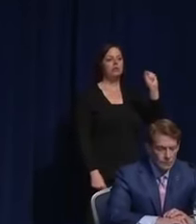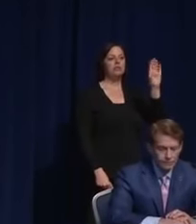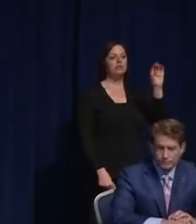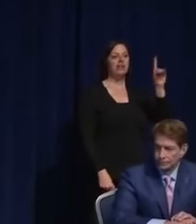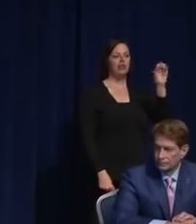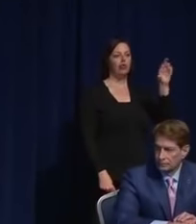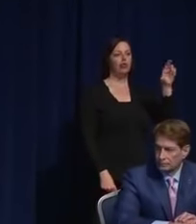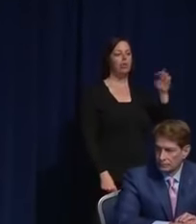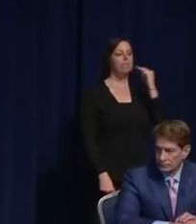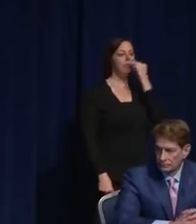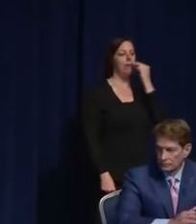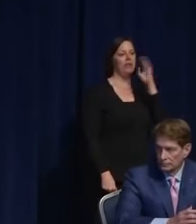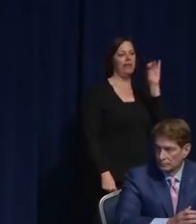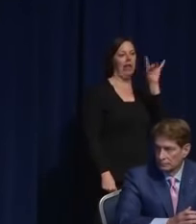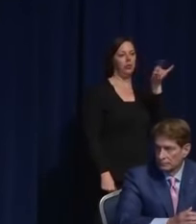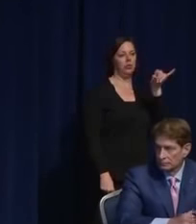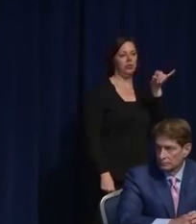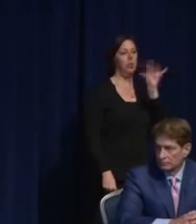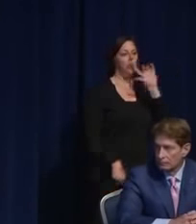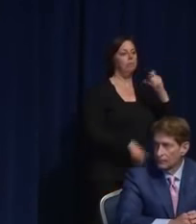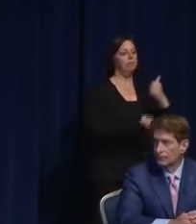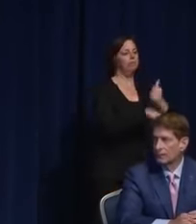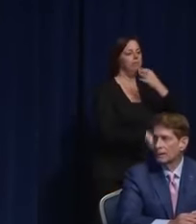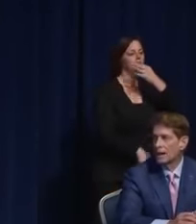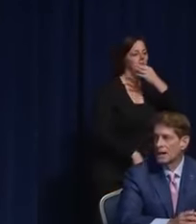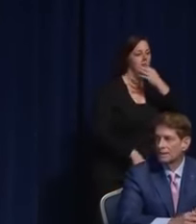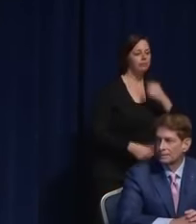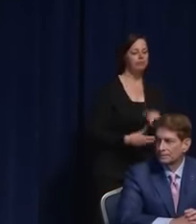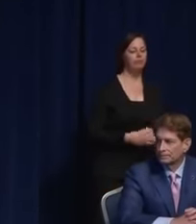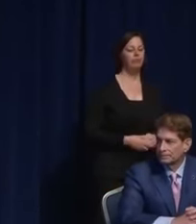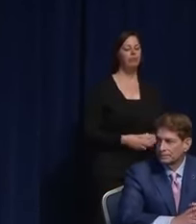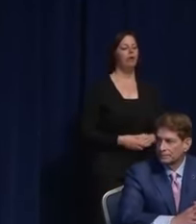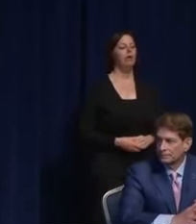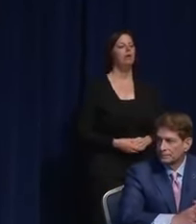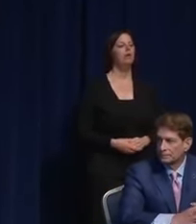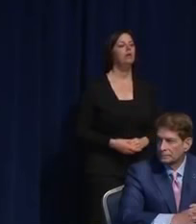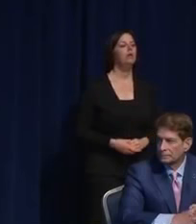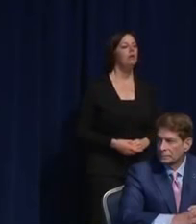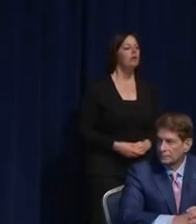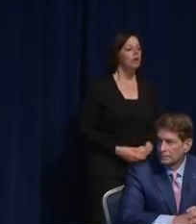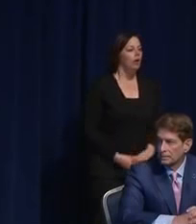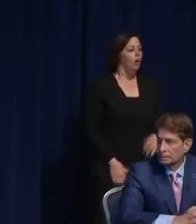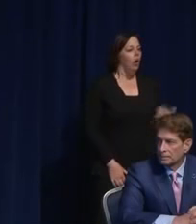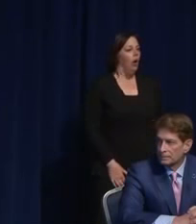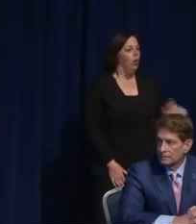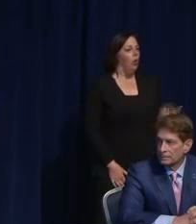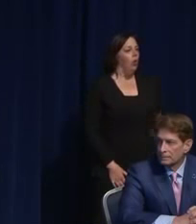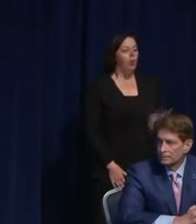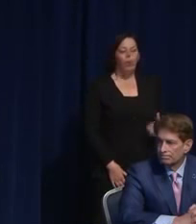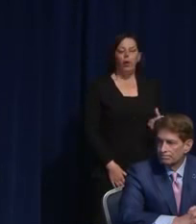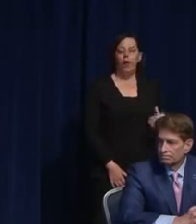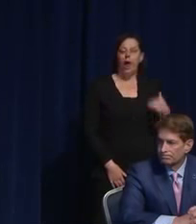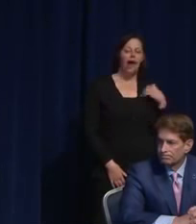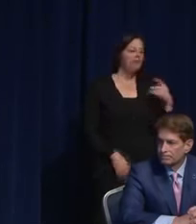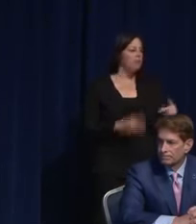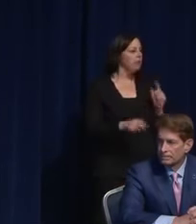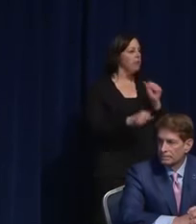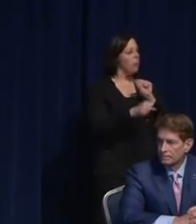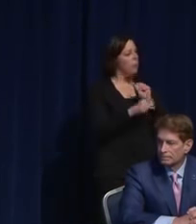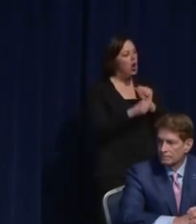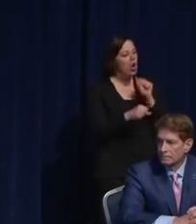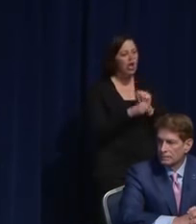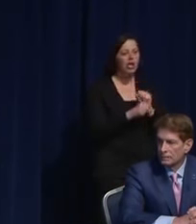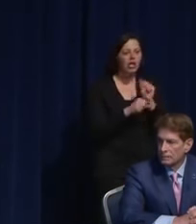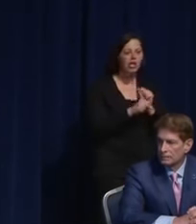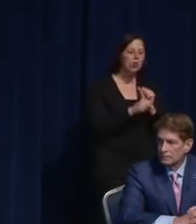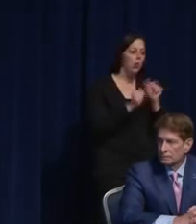bit. Thank you, Judy. Again, happy St. Joseph's. It's an honor to have somebody who's at the front line in a different respect with